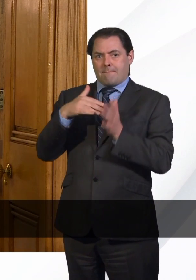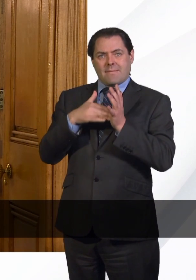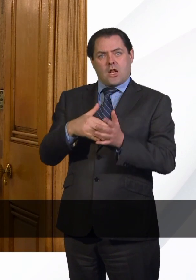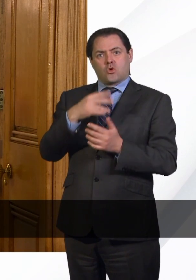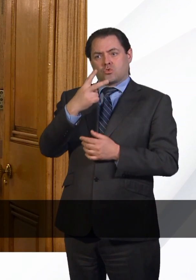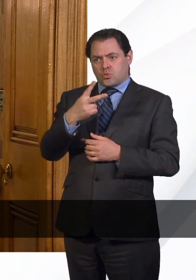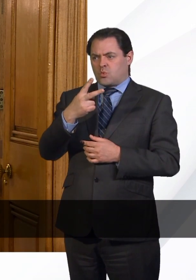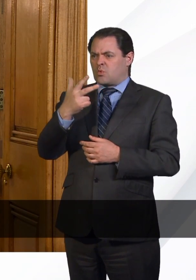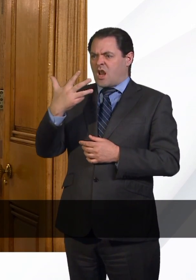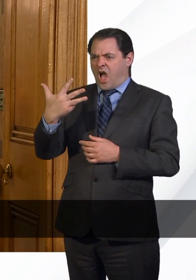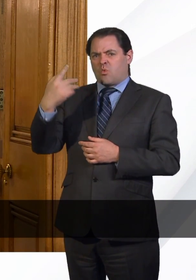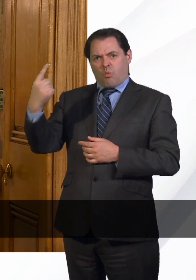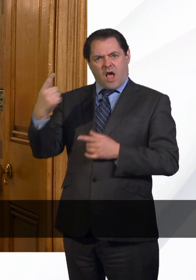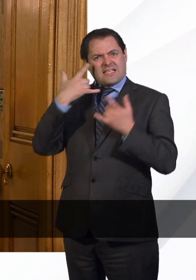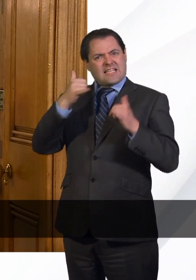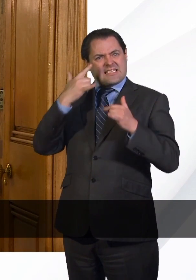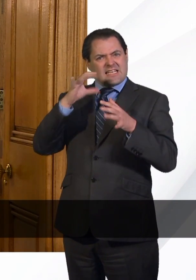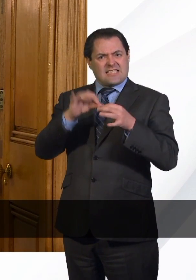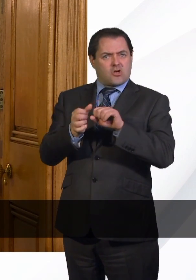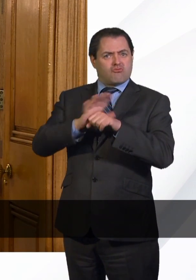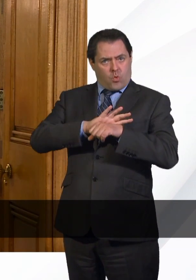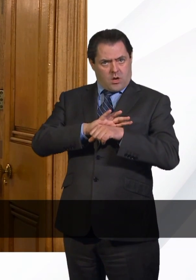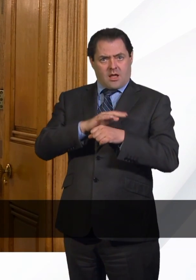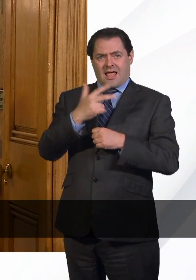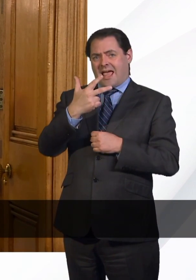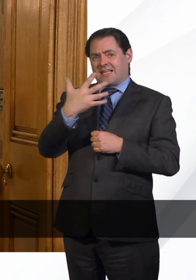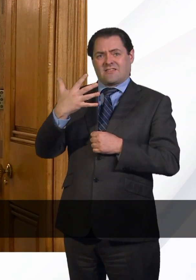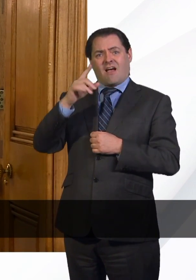1,291,000 tests for coronavirus, including